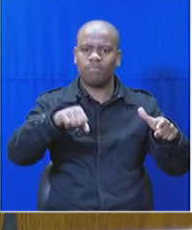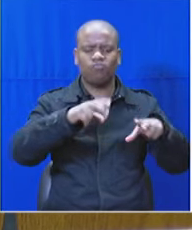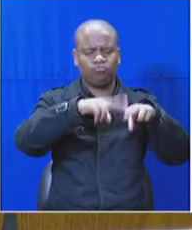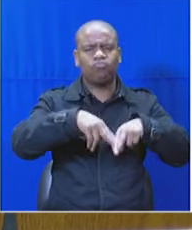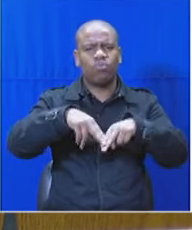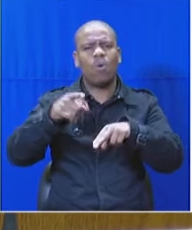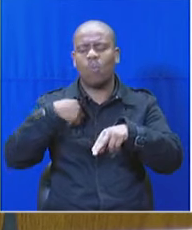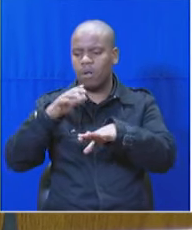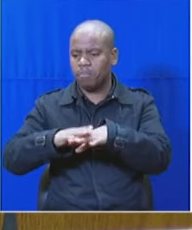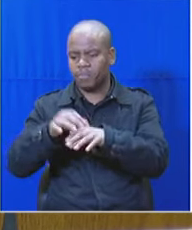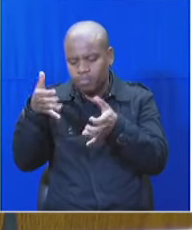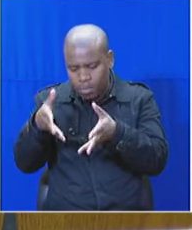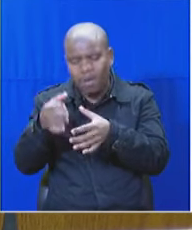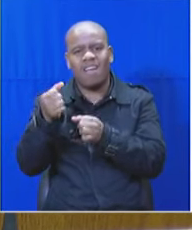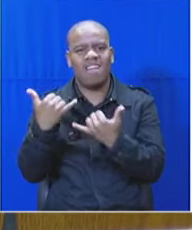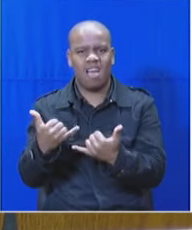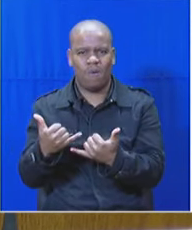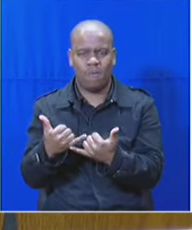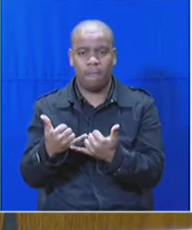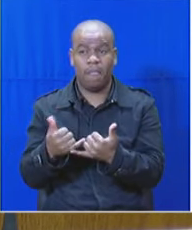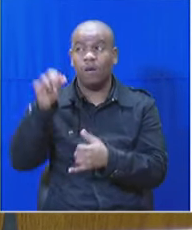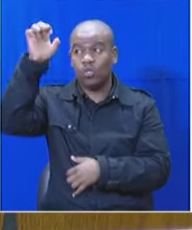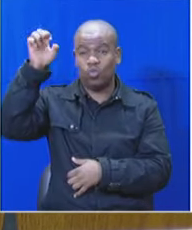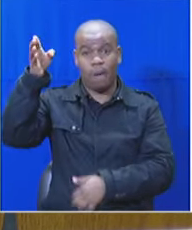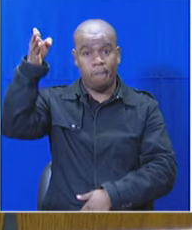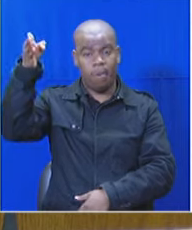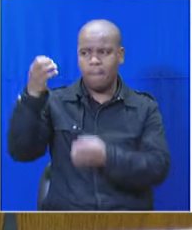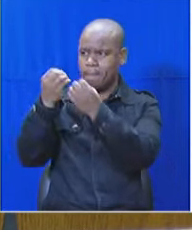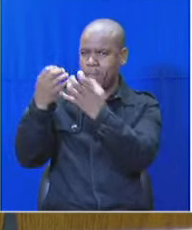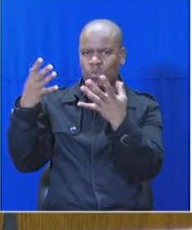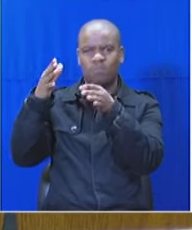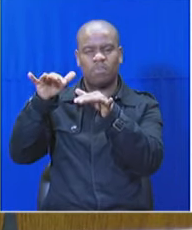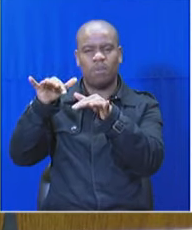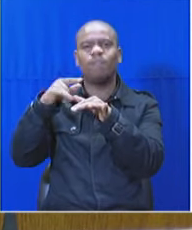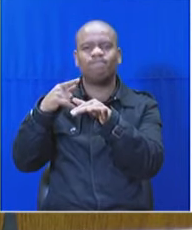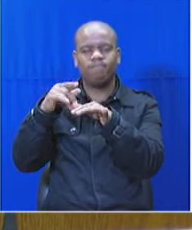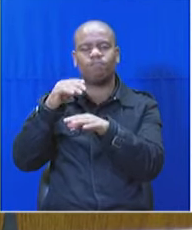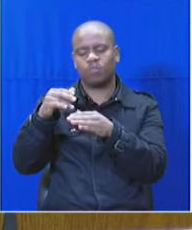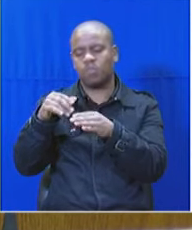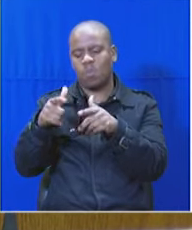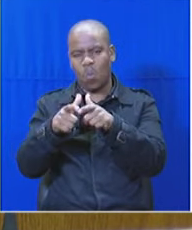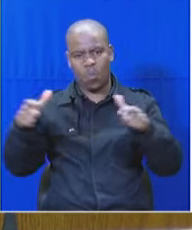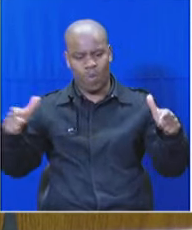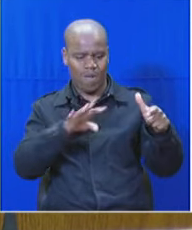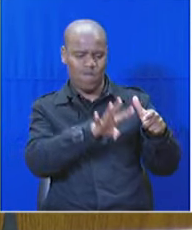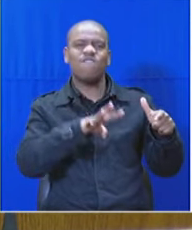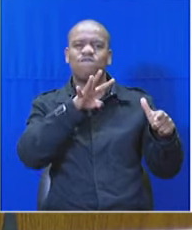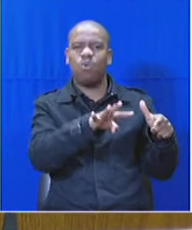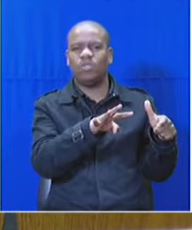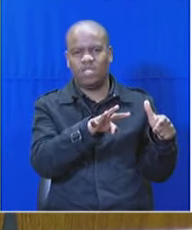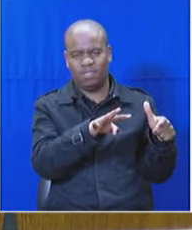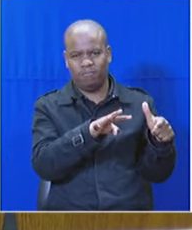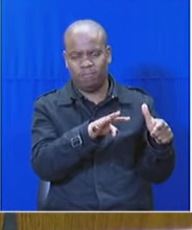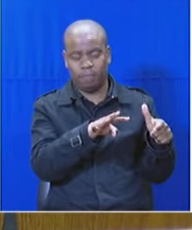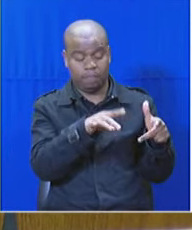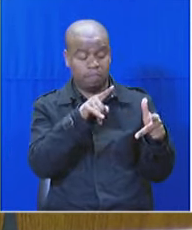hectares currently. In Europe, the general average farm size is 14 hectares,